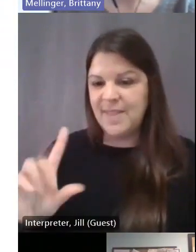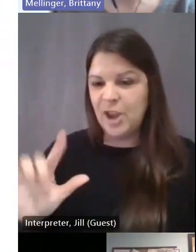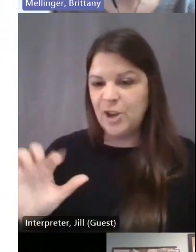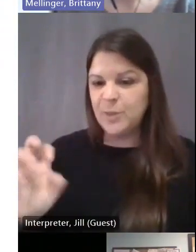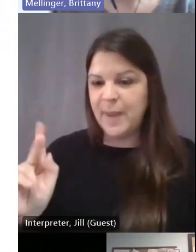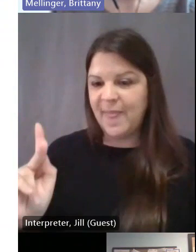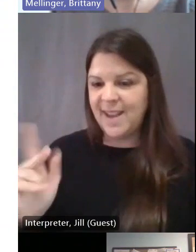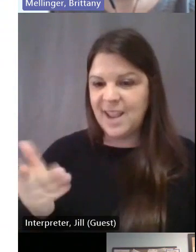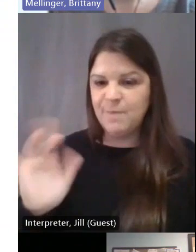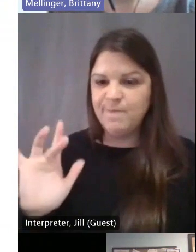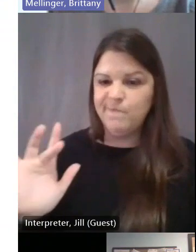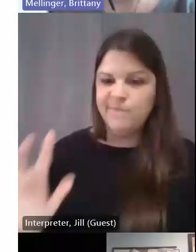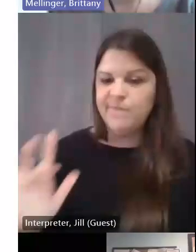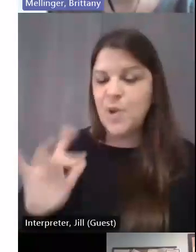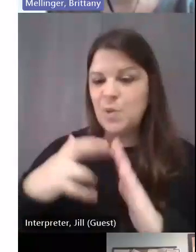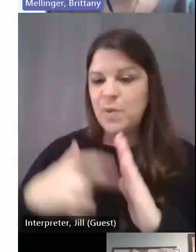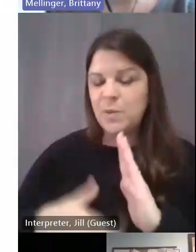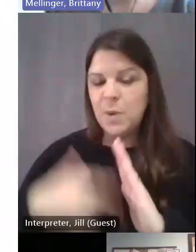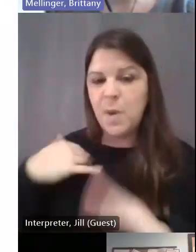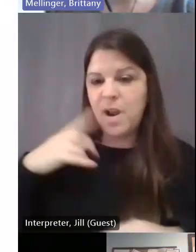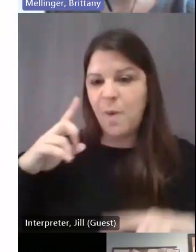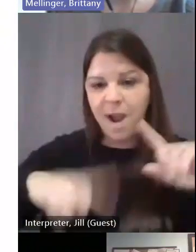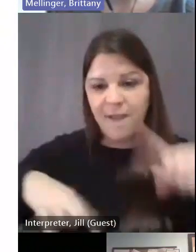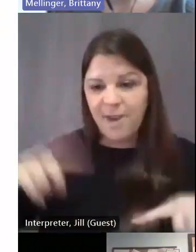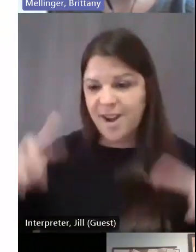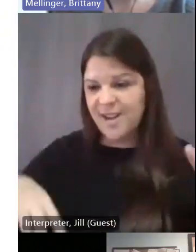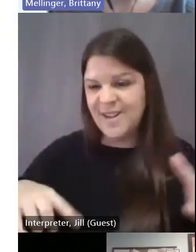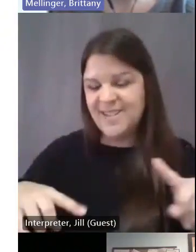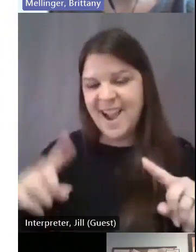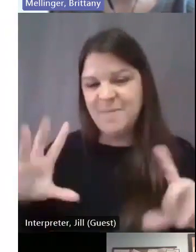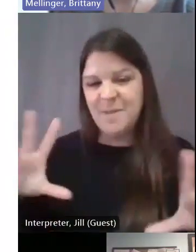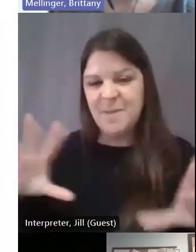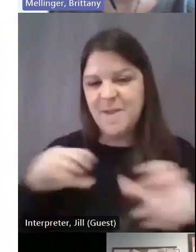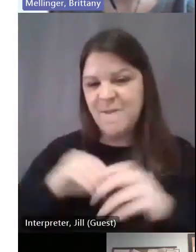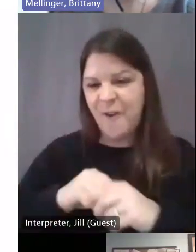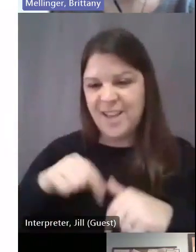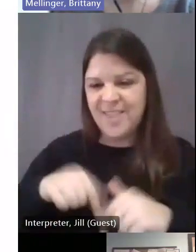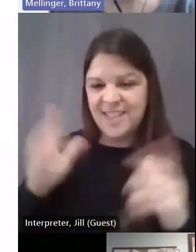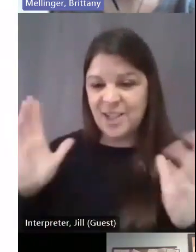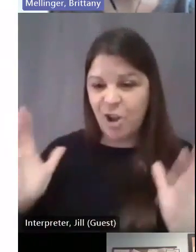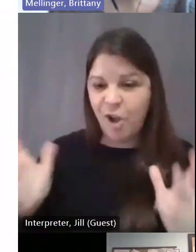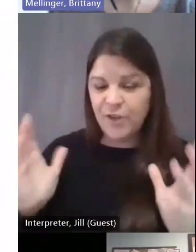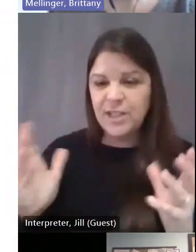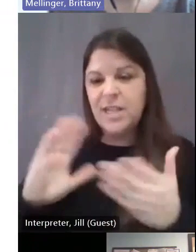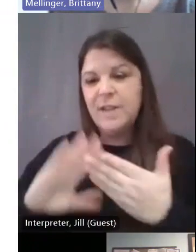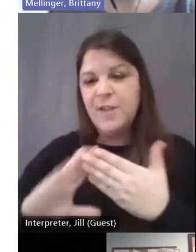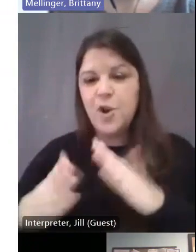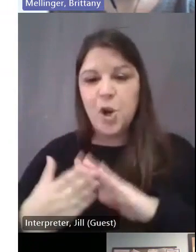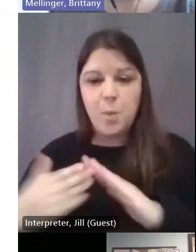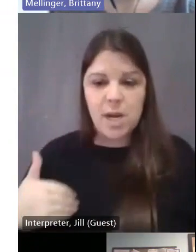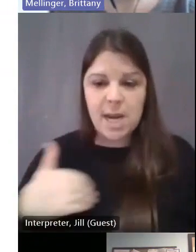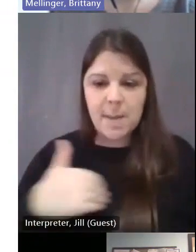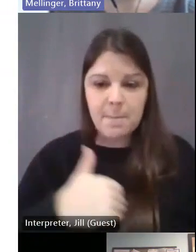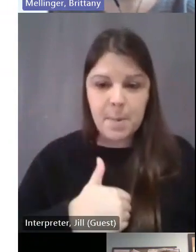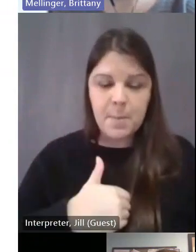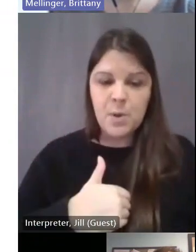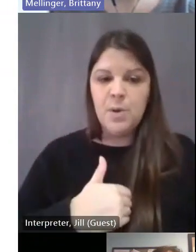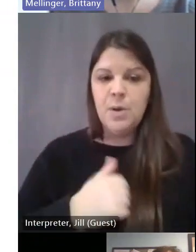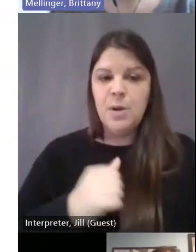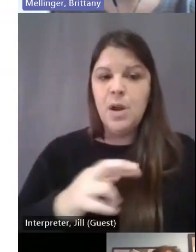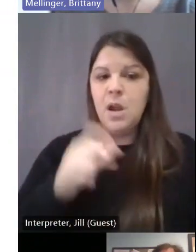love to have a wide variety of folks part of this conversation, whether you're a community member, whether you're